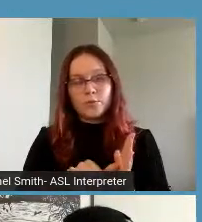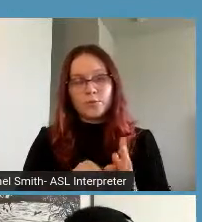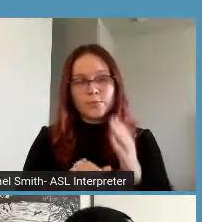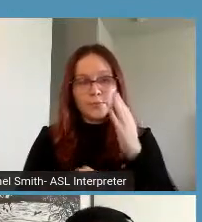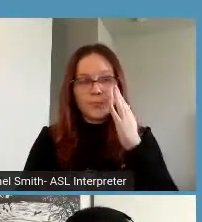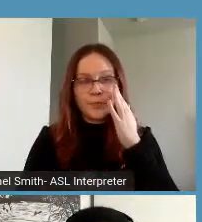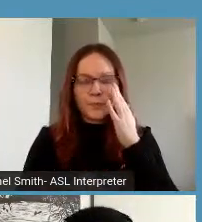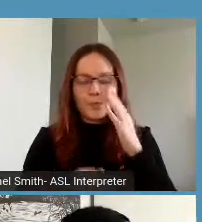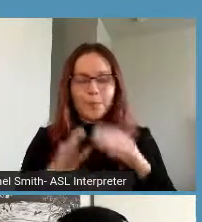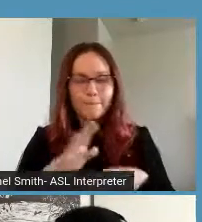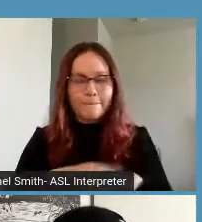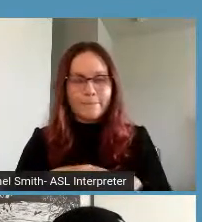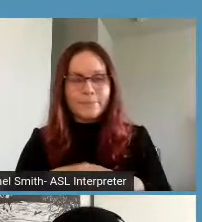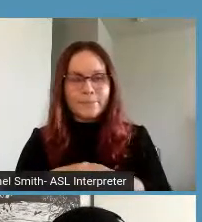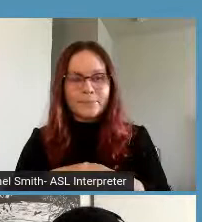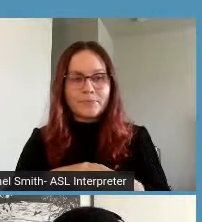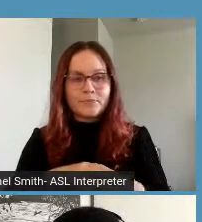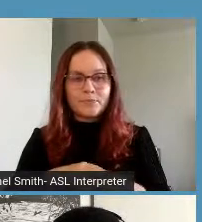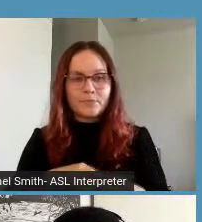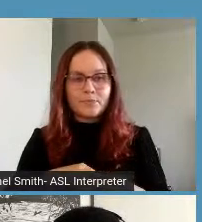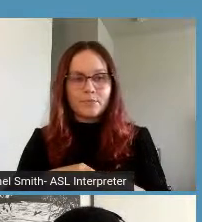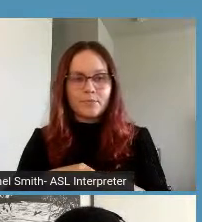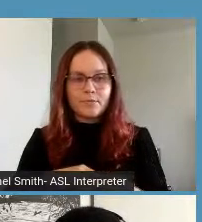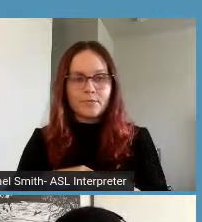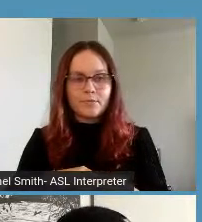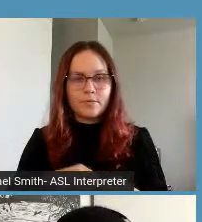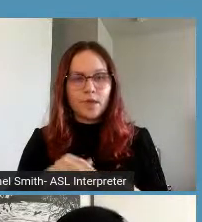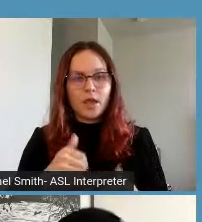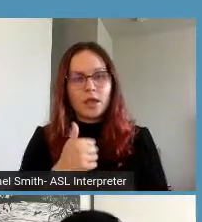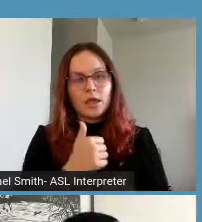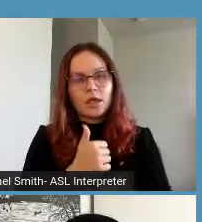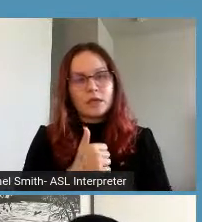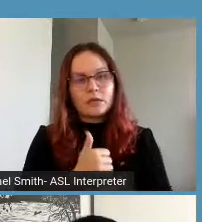of get back into place after our